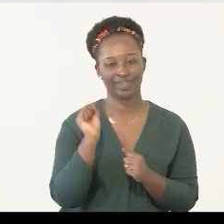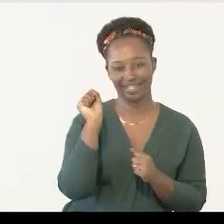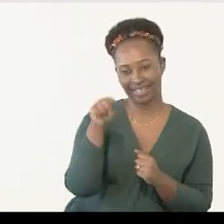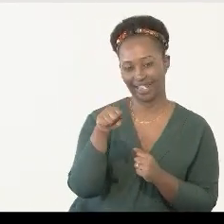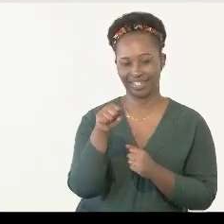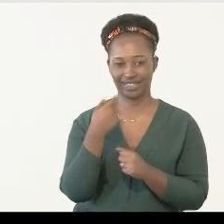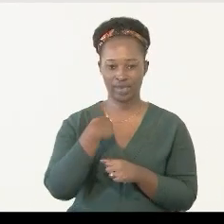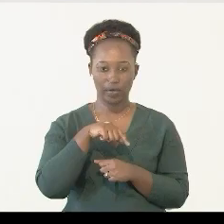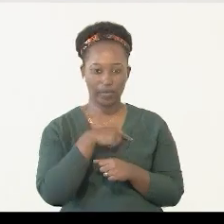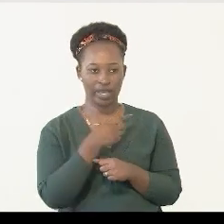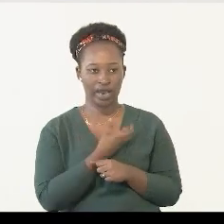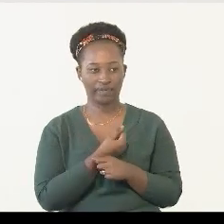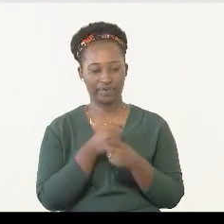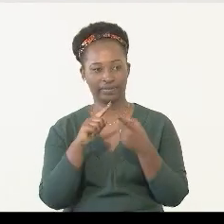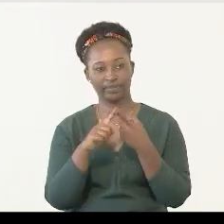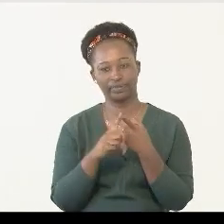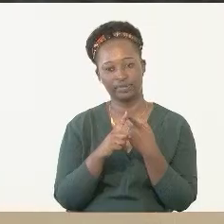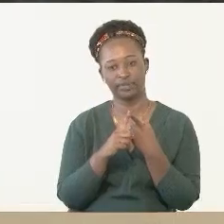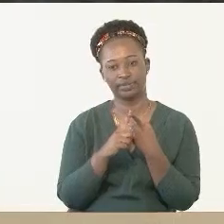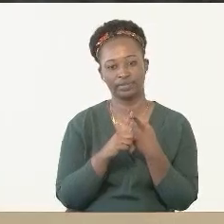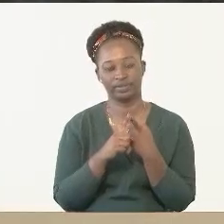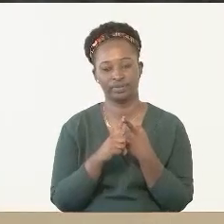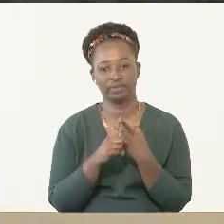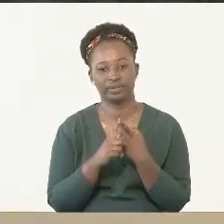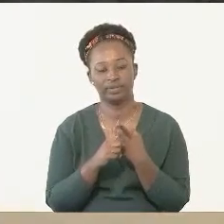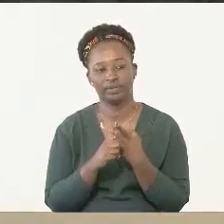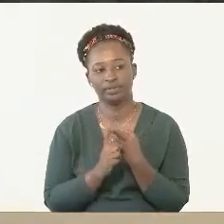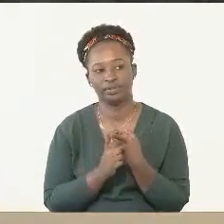Yes, we have blood group.